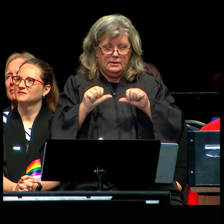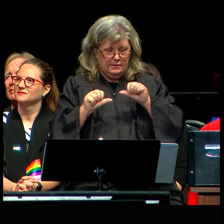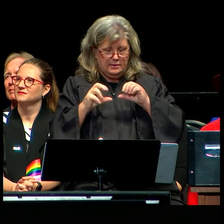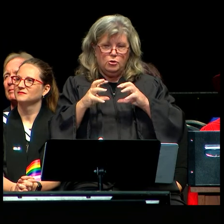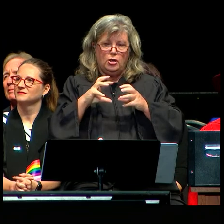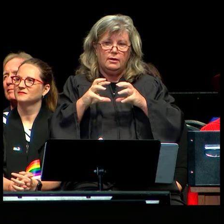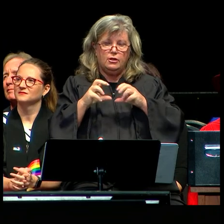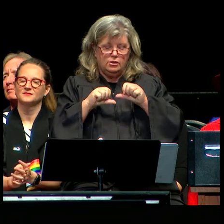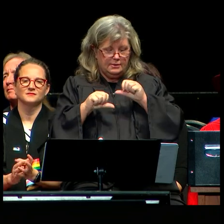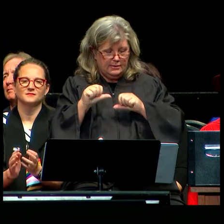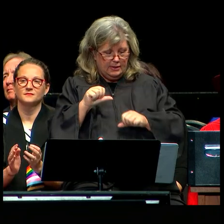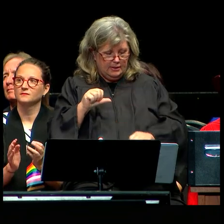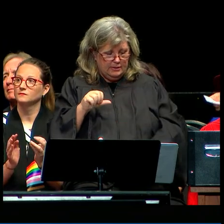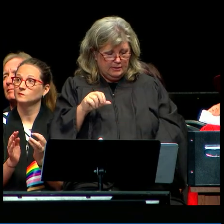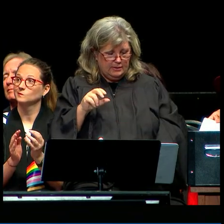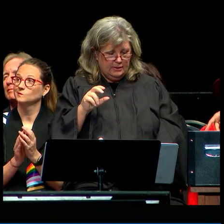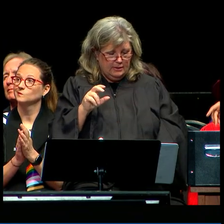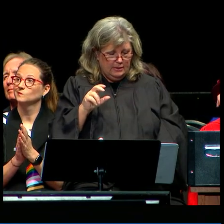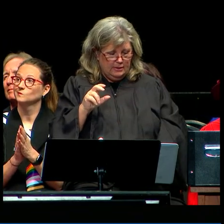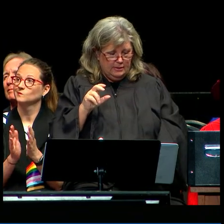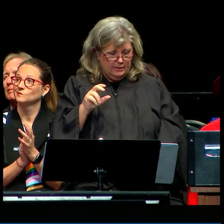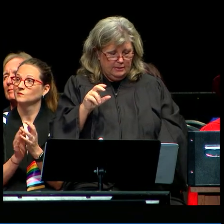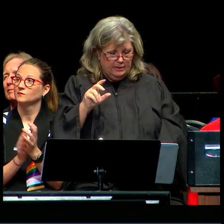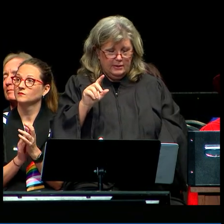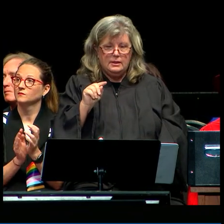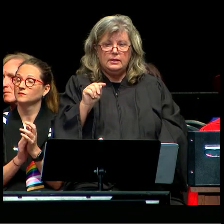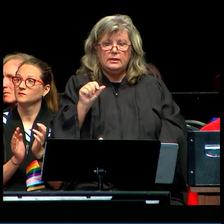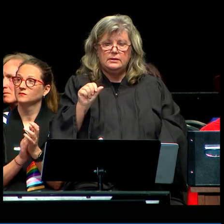Tamara Al-Fawri.